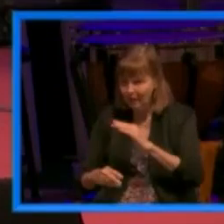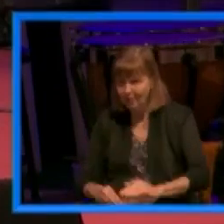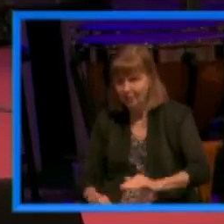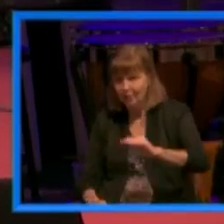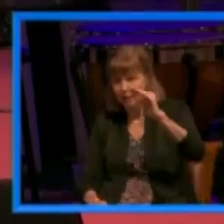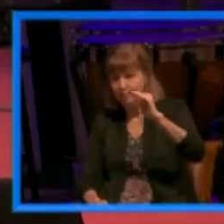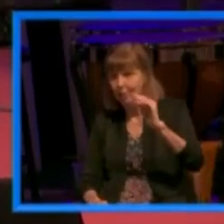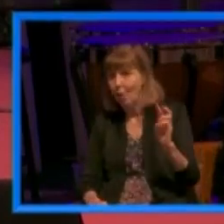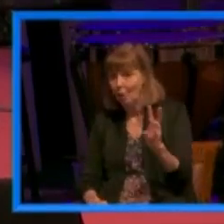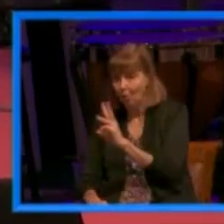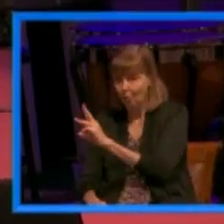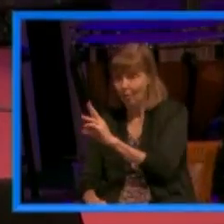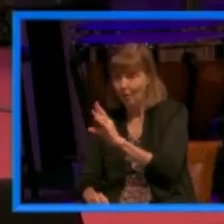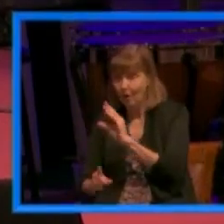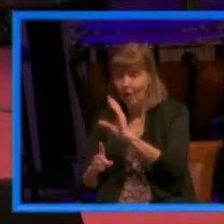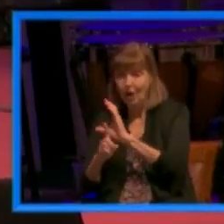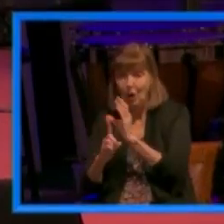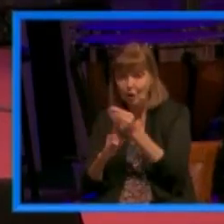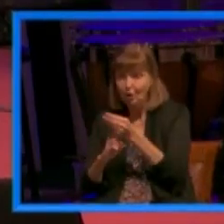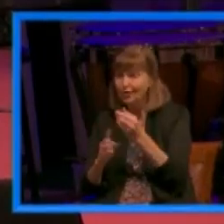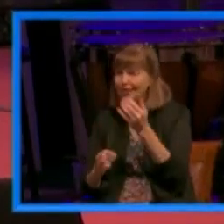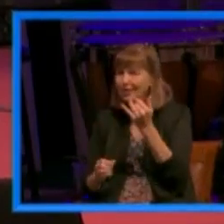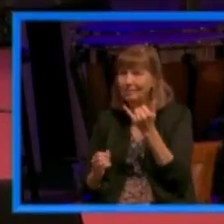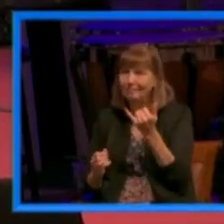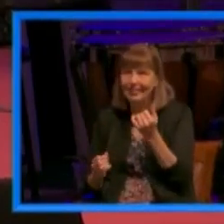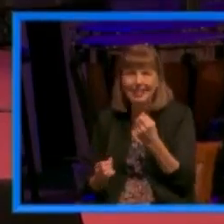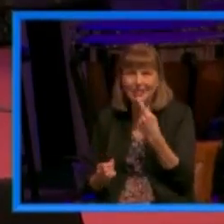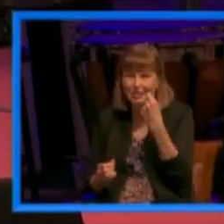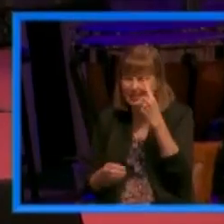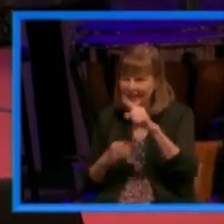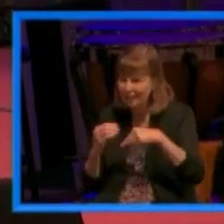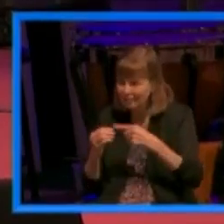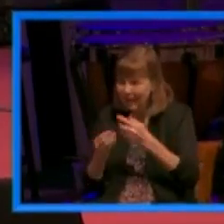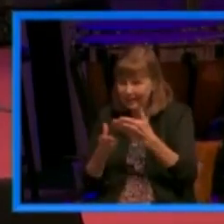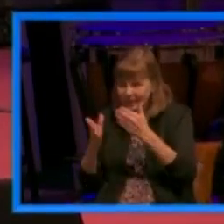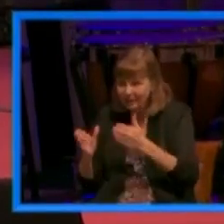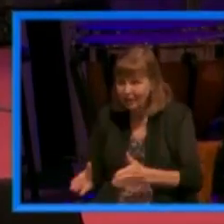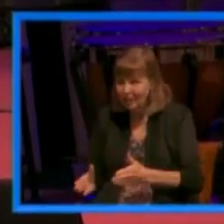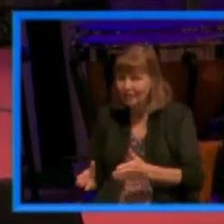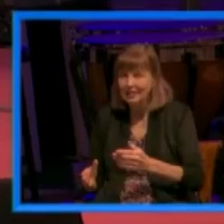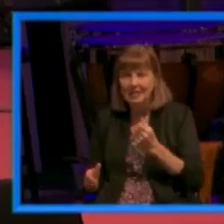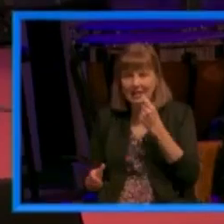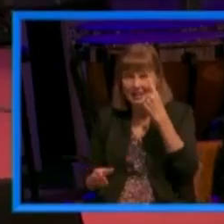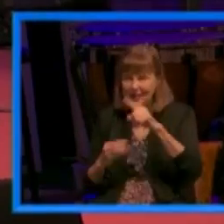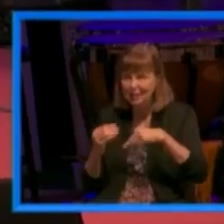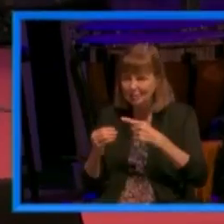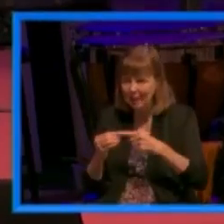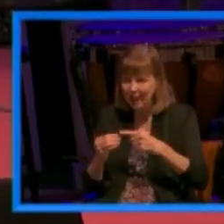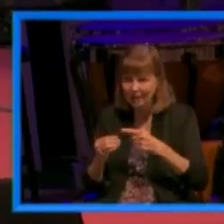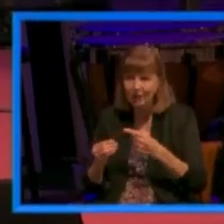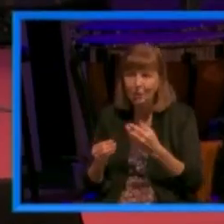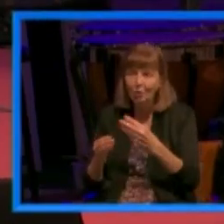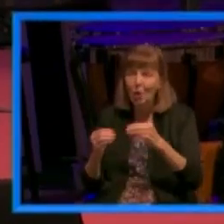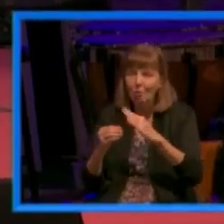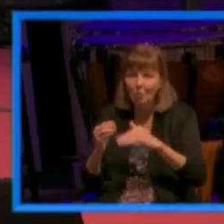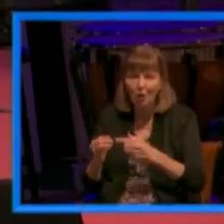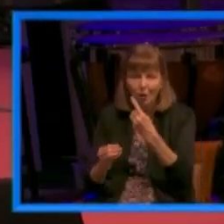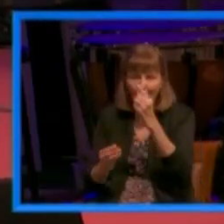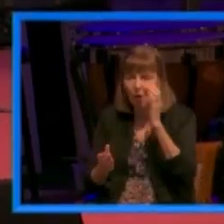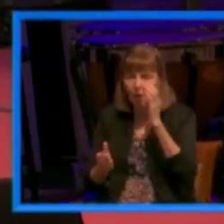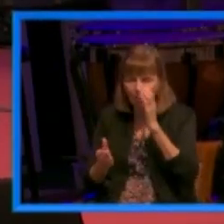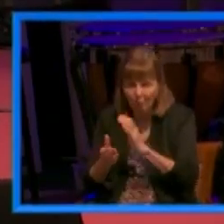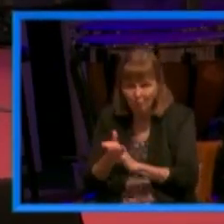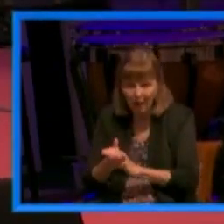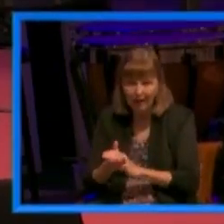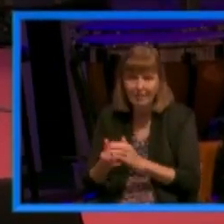culture, knows anything of servants, knows anything of polygamy, knows anything of children out of wedlock to the wife that you